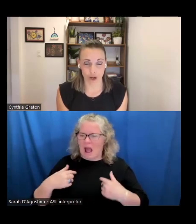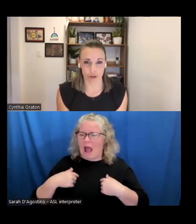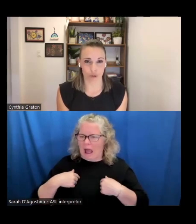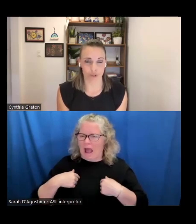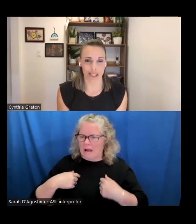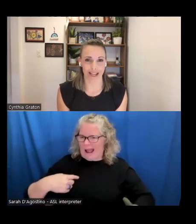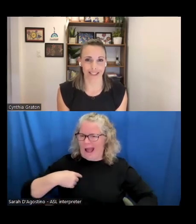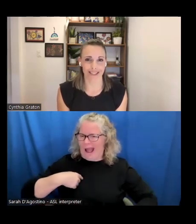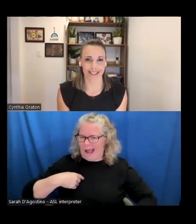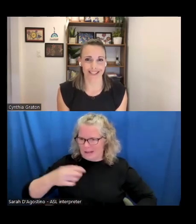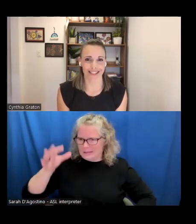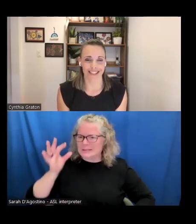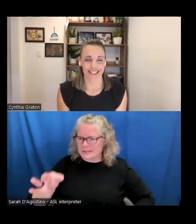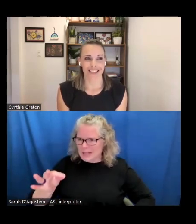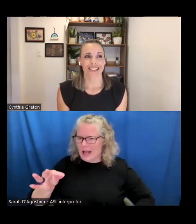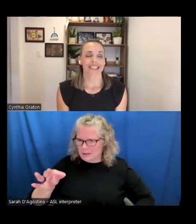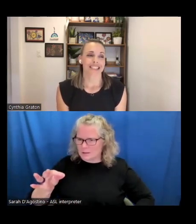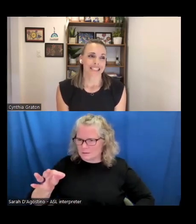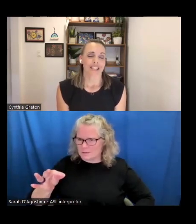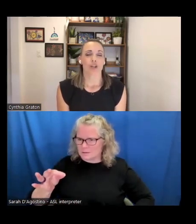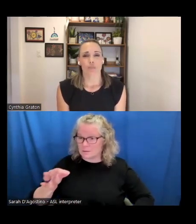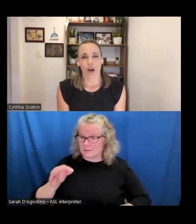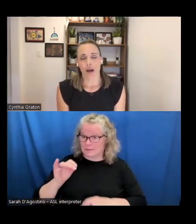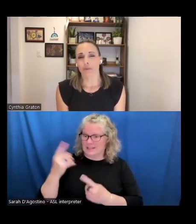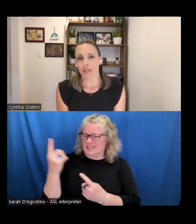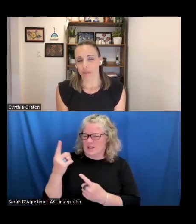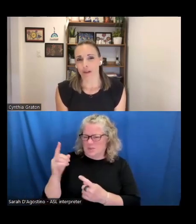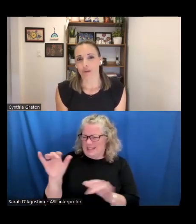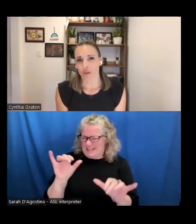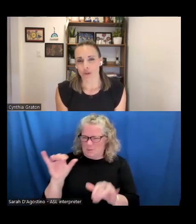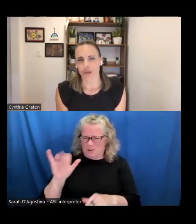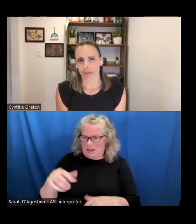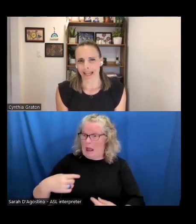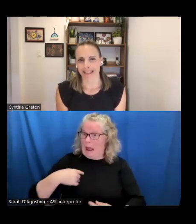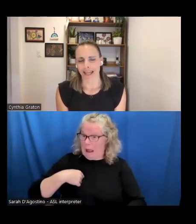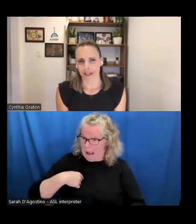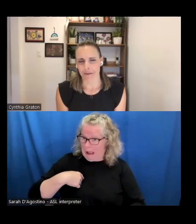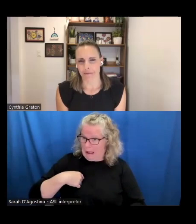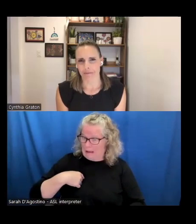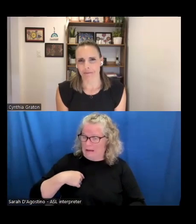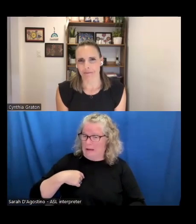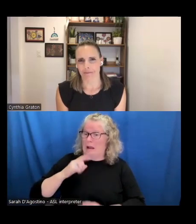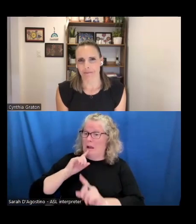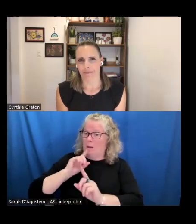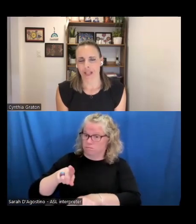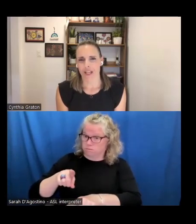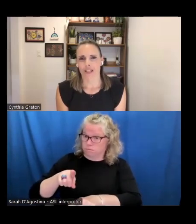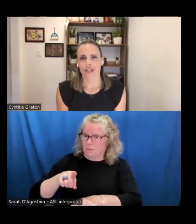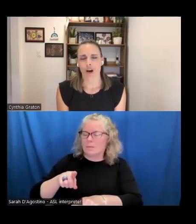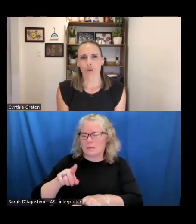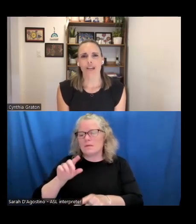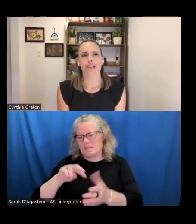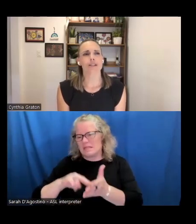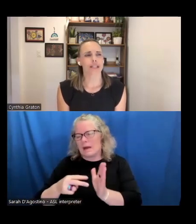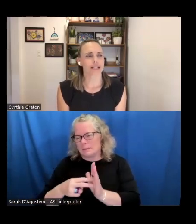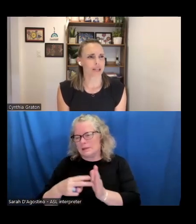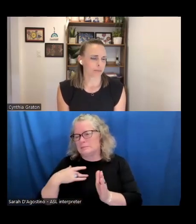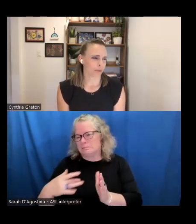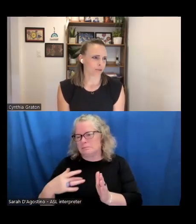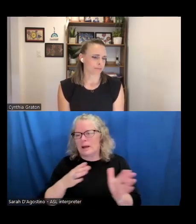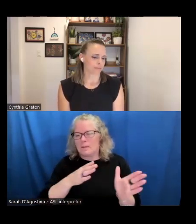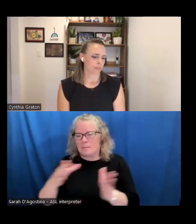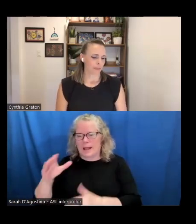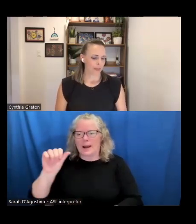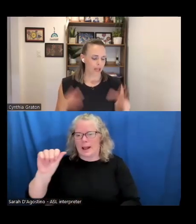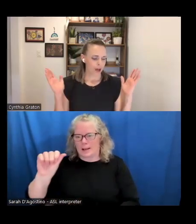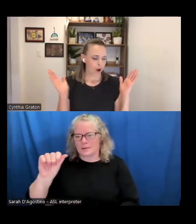something around those lines, you're probably about to use a Plan A. So here's an